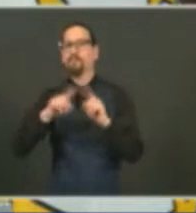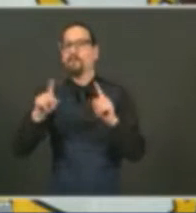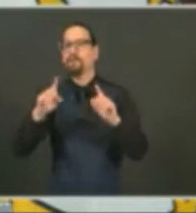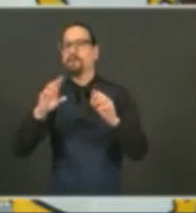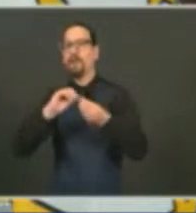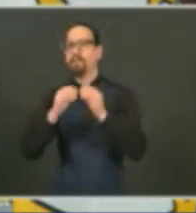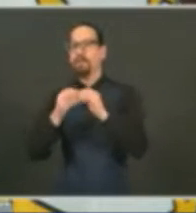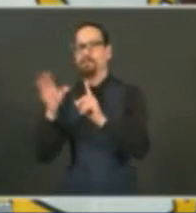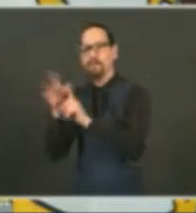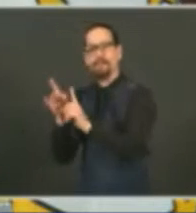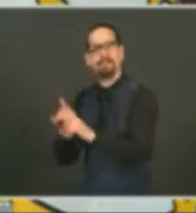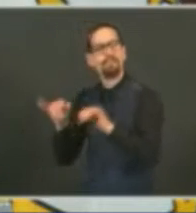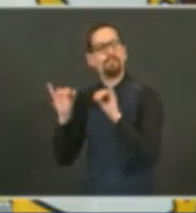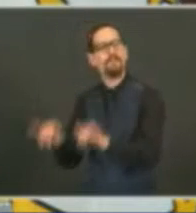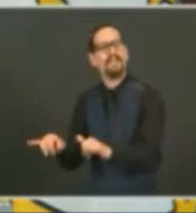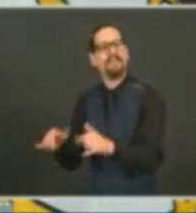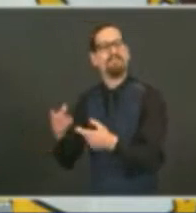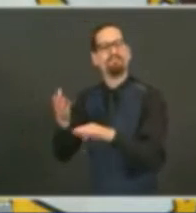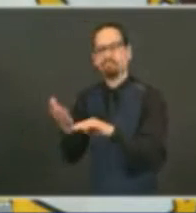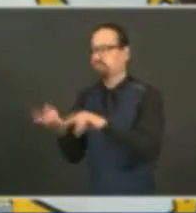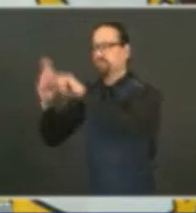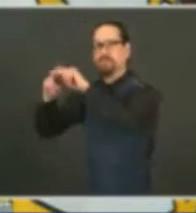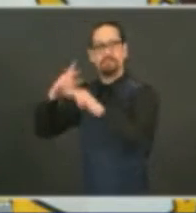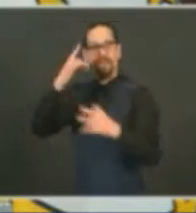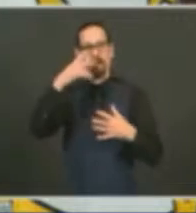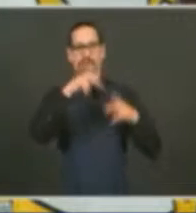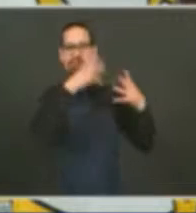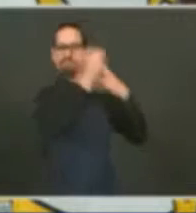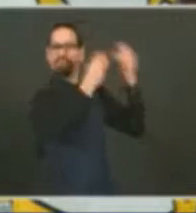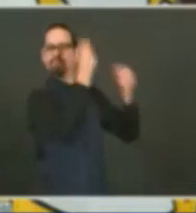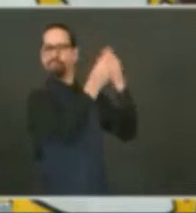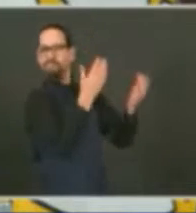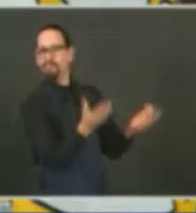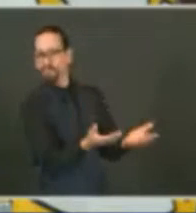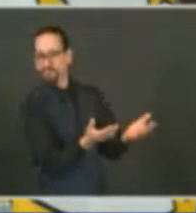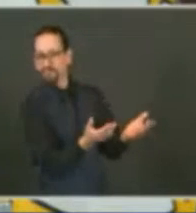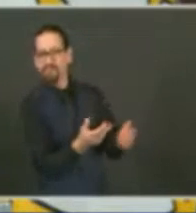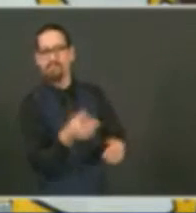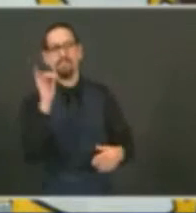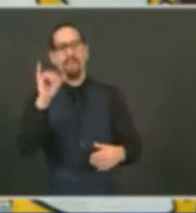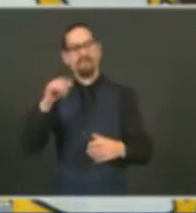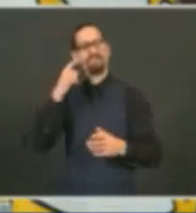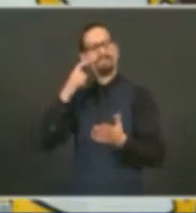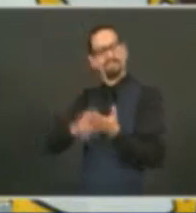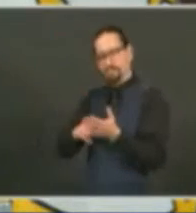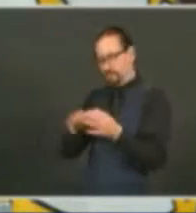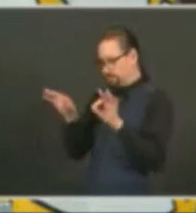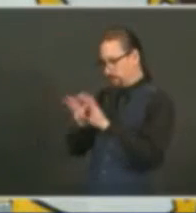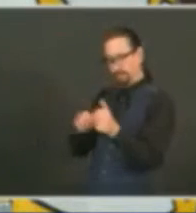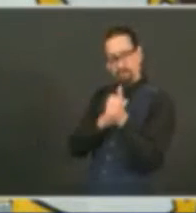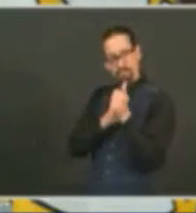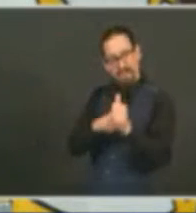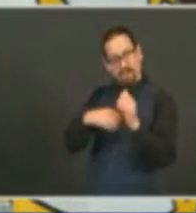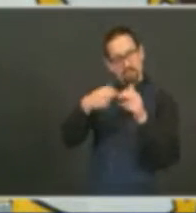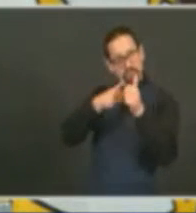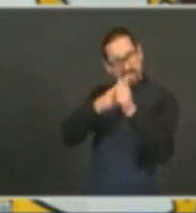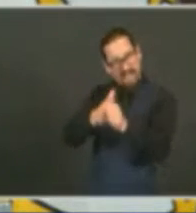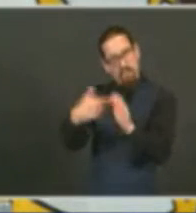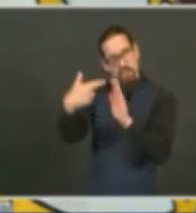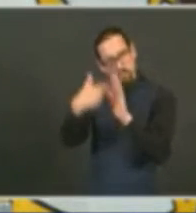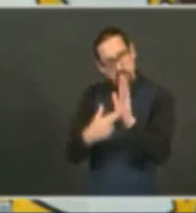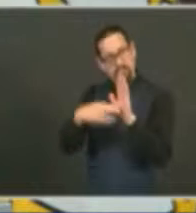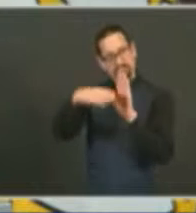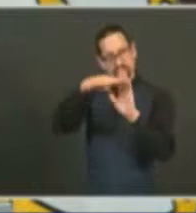this tells me people are following the rules, and you should too. Early data suggest